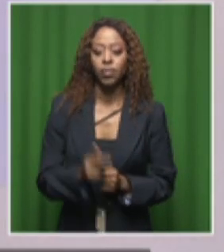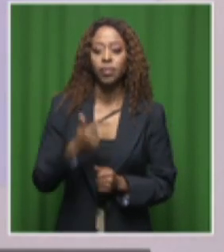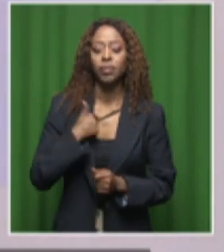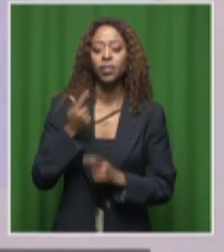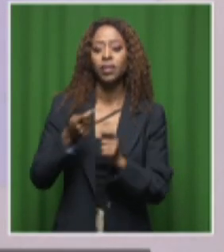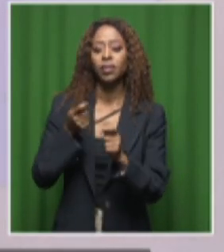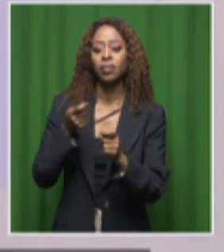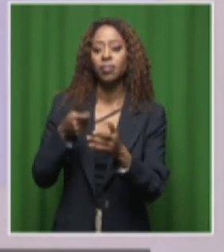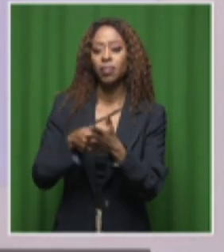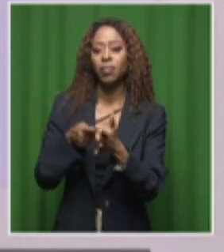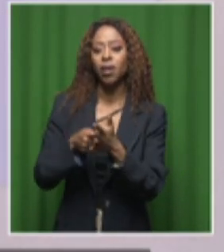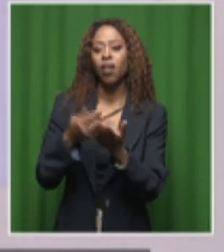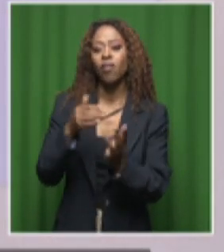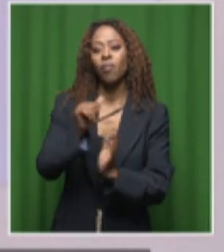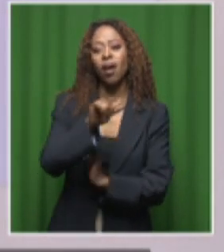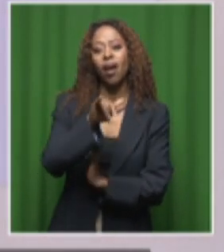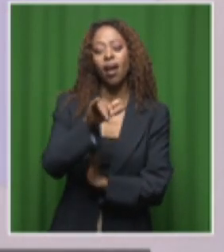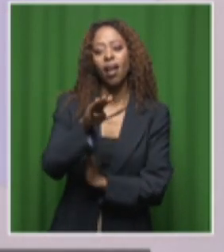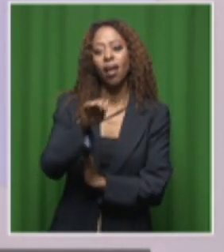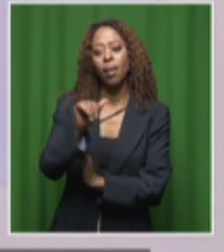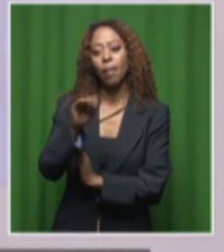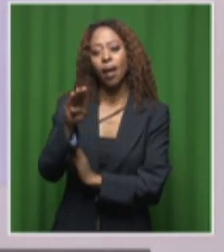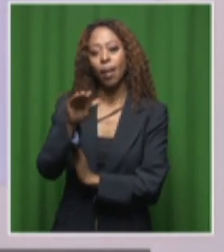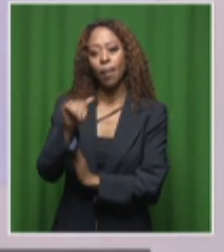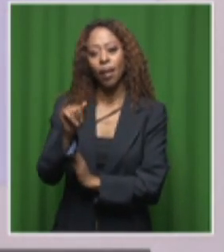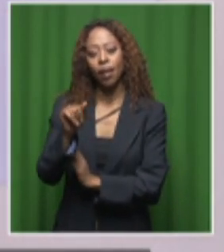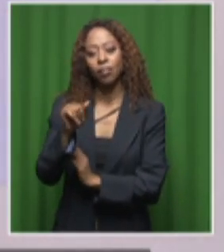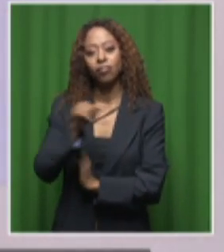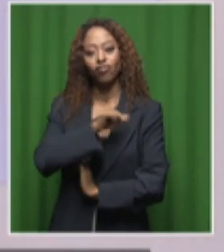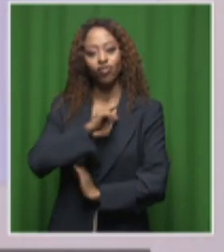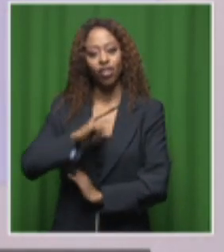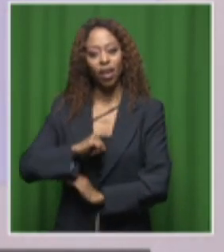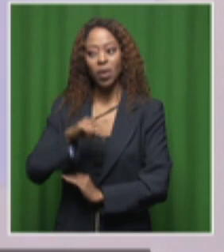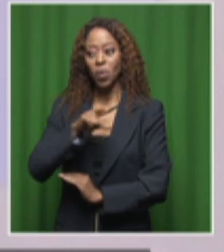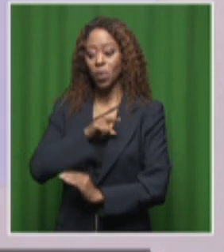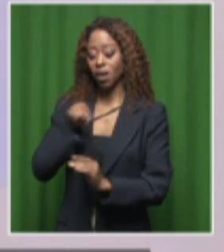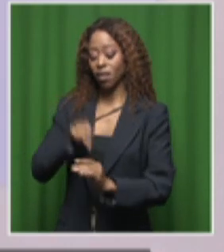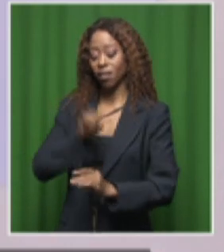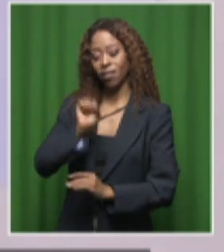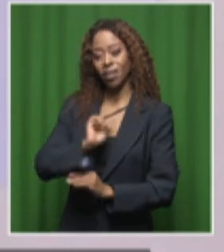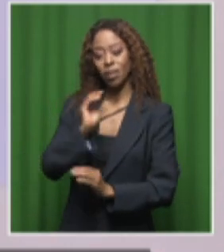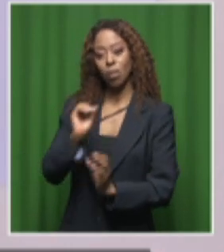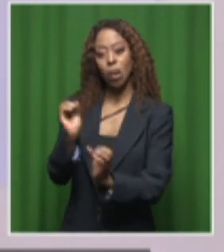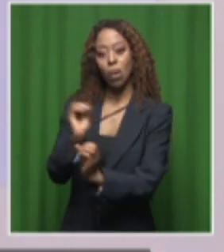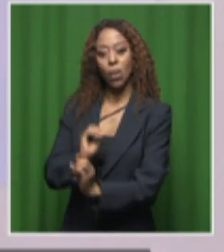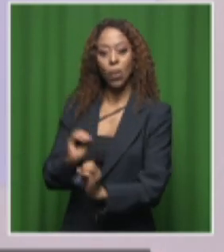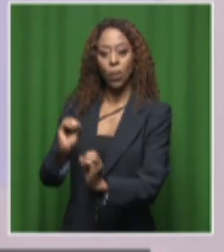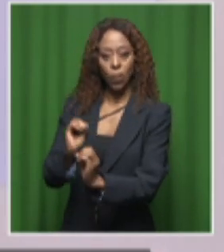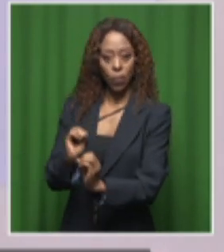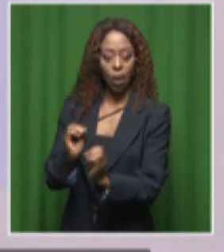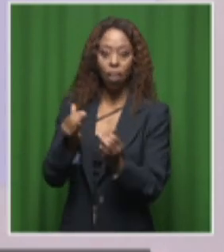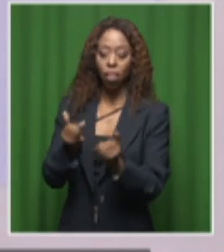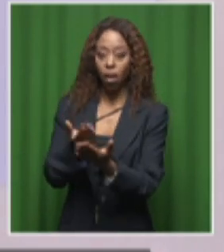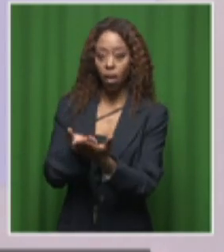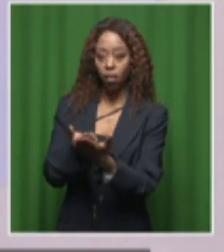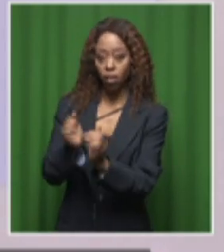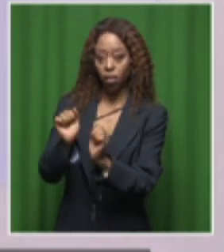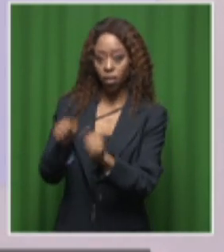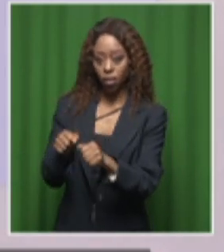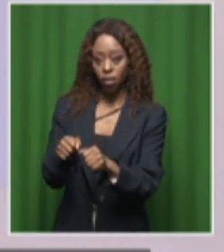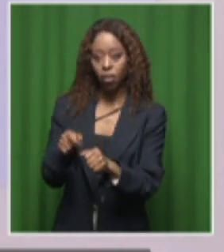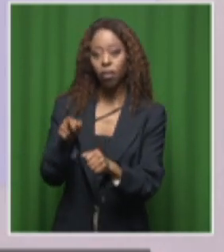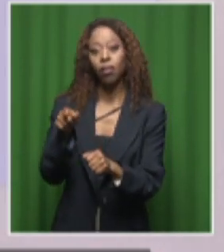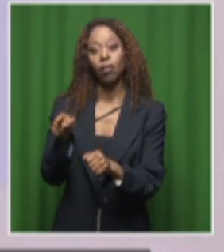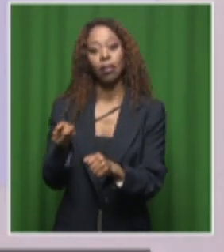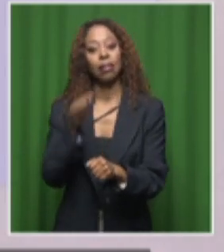from Alibaba from China because it's not readily available in South Africa, and if it's available, usually it's